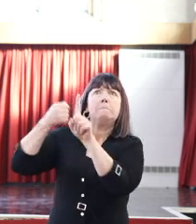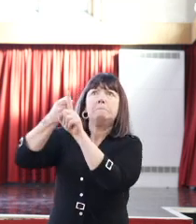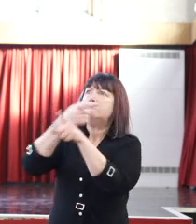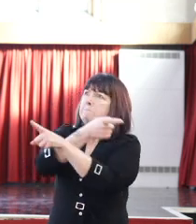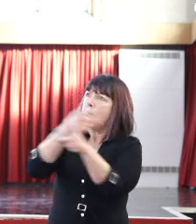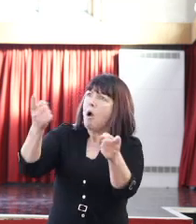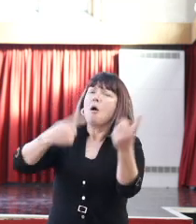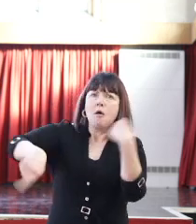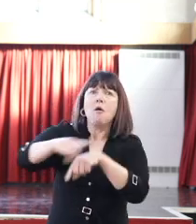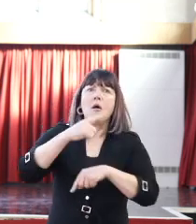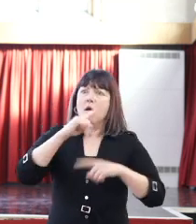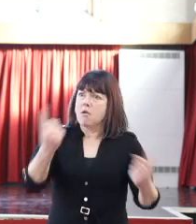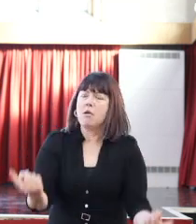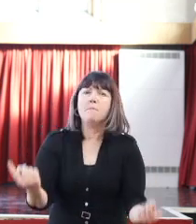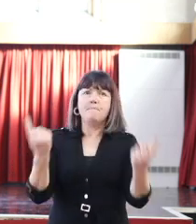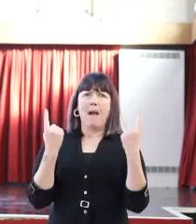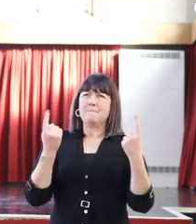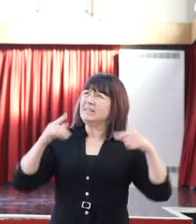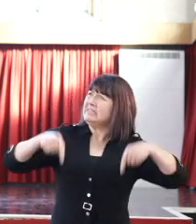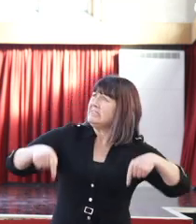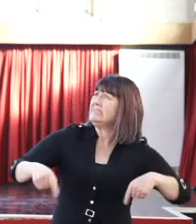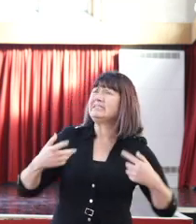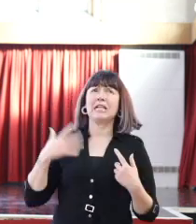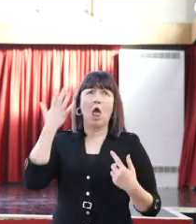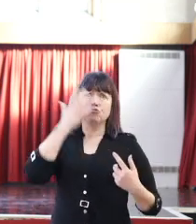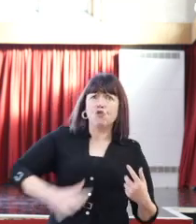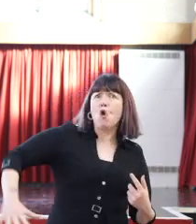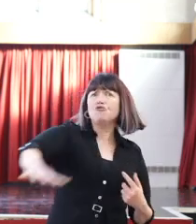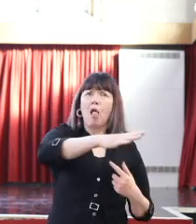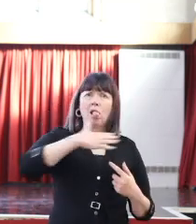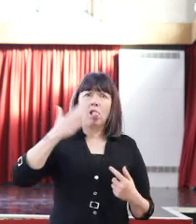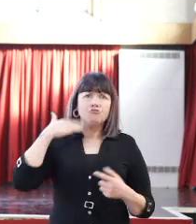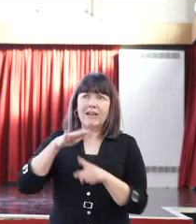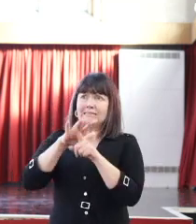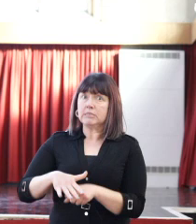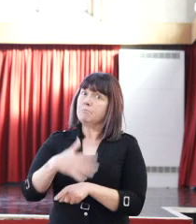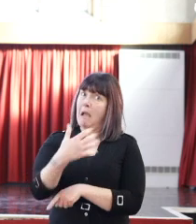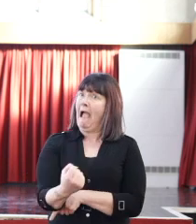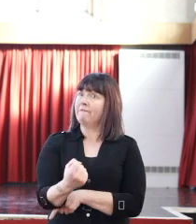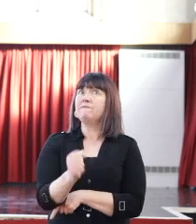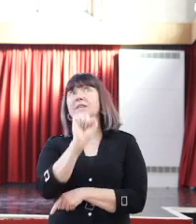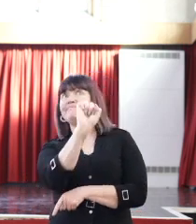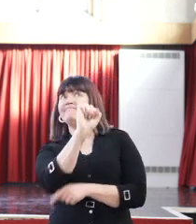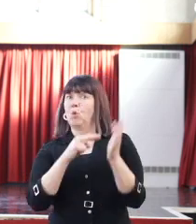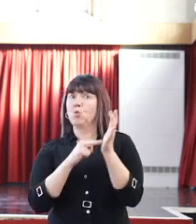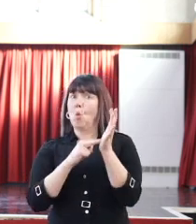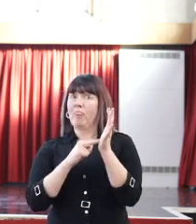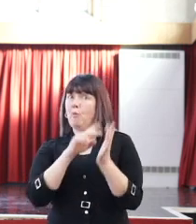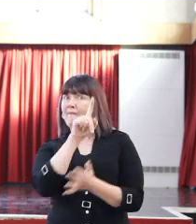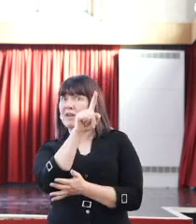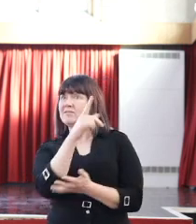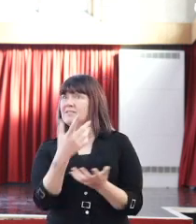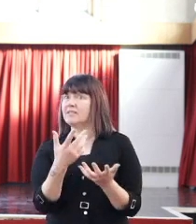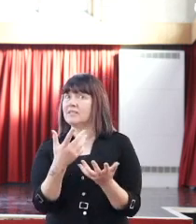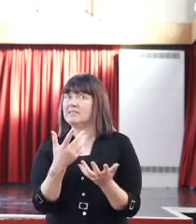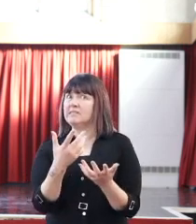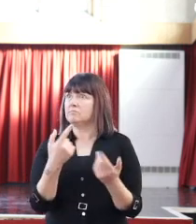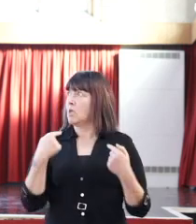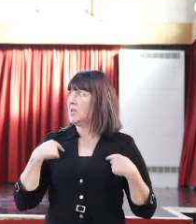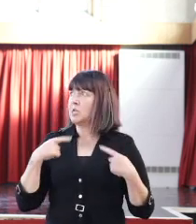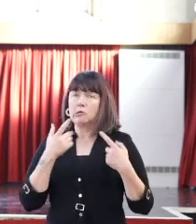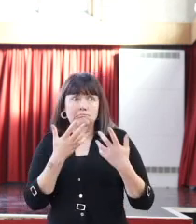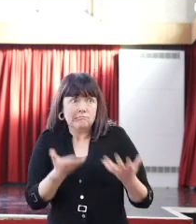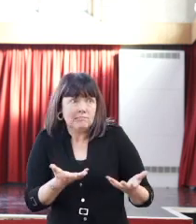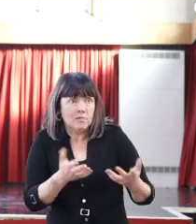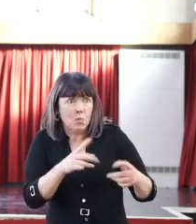try to combat some of the racism that we've experienced in North Norfolk. And I said, well, you'll have to help me because you're the clever